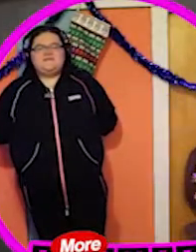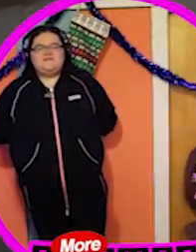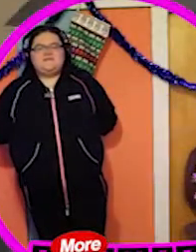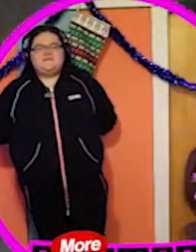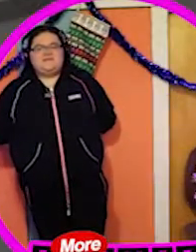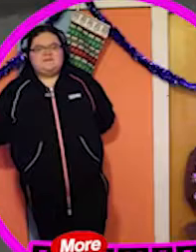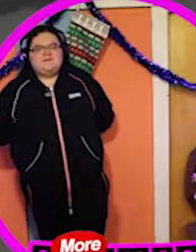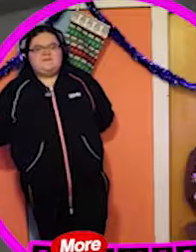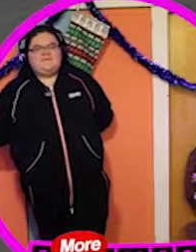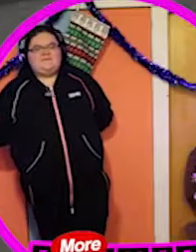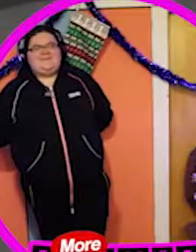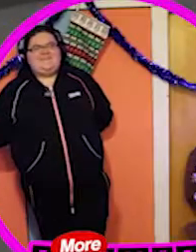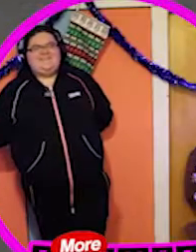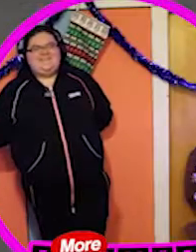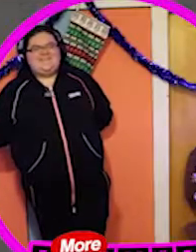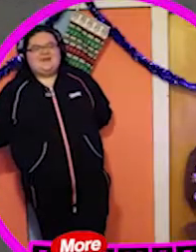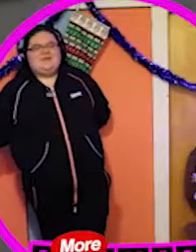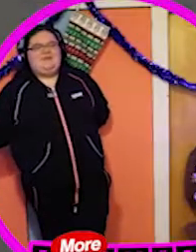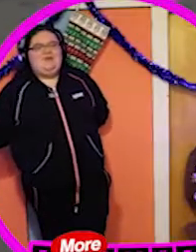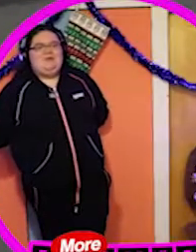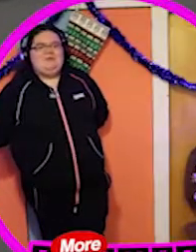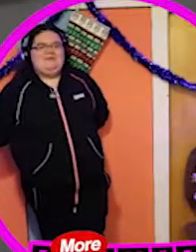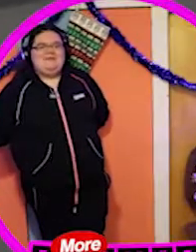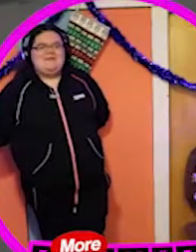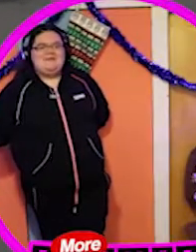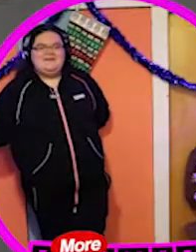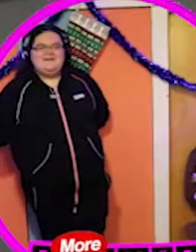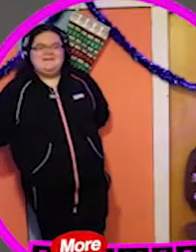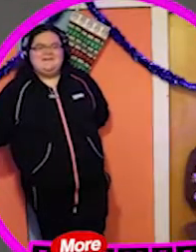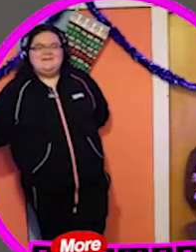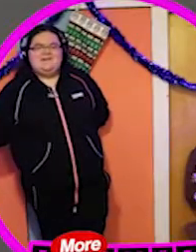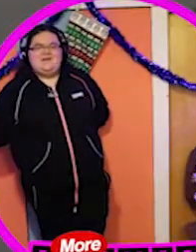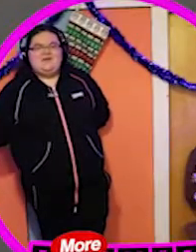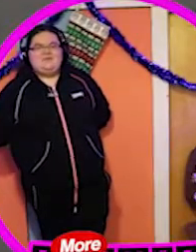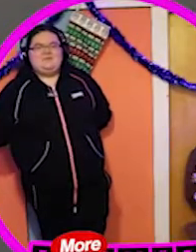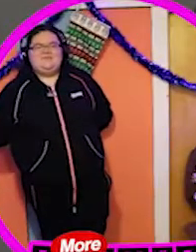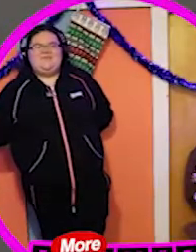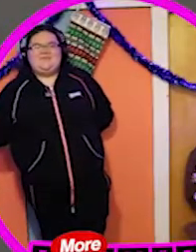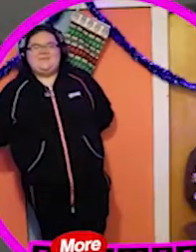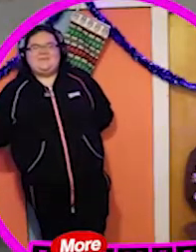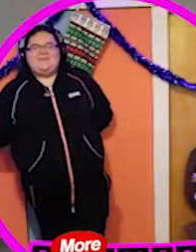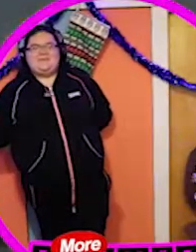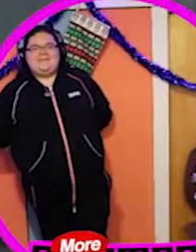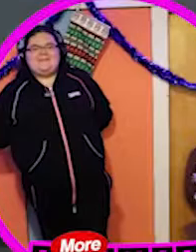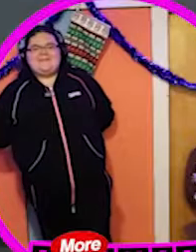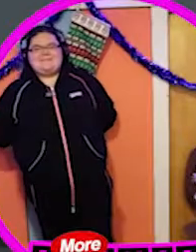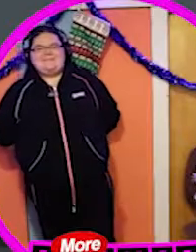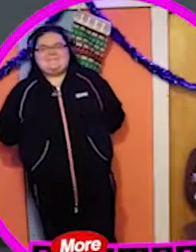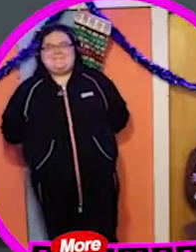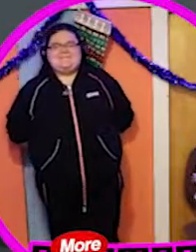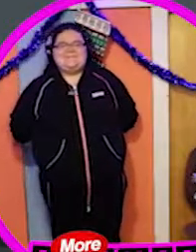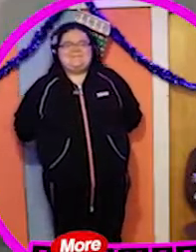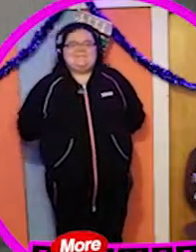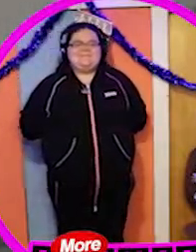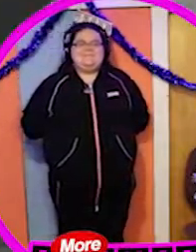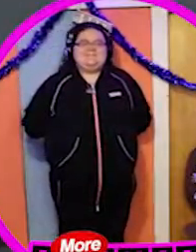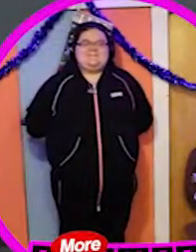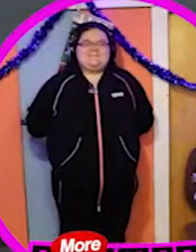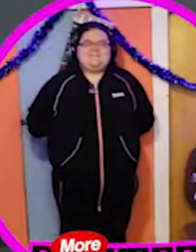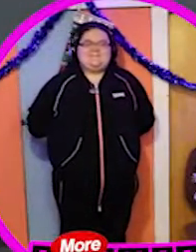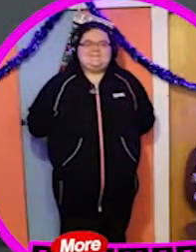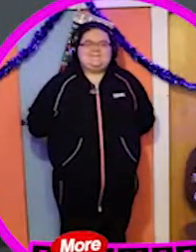Don't touch me, bitch. Where's the bomb? I don't know. Oh, God, he fell off. Oh. Someone's going to get it. I see the new bomb. I'm